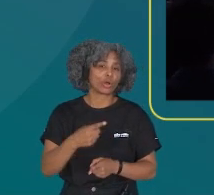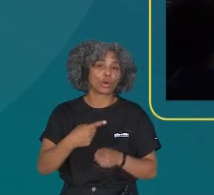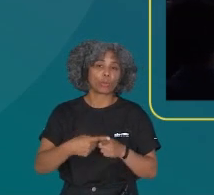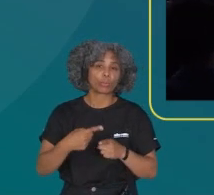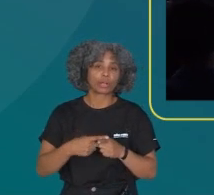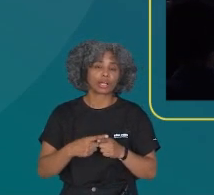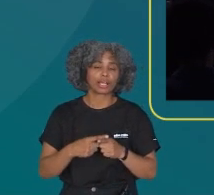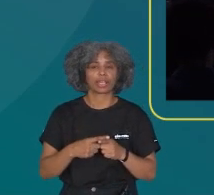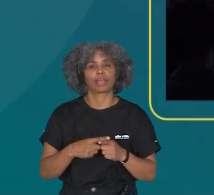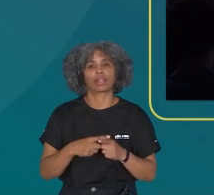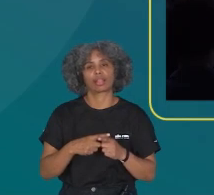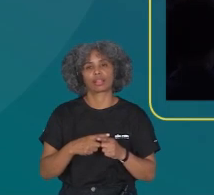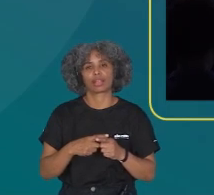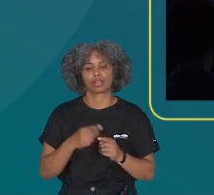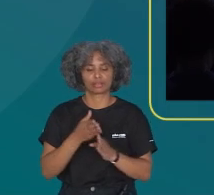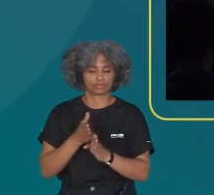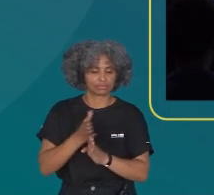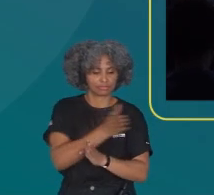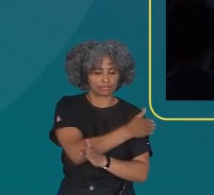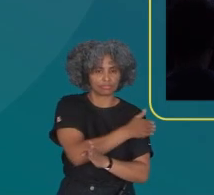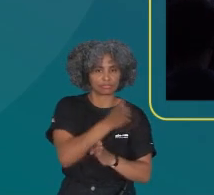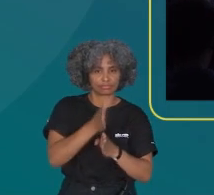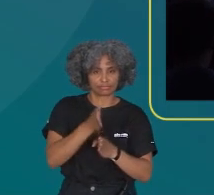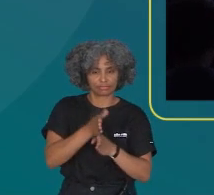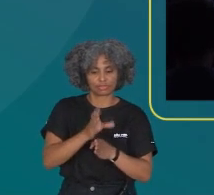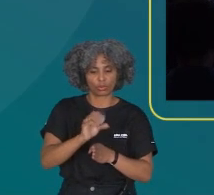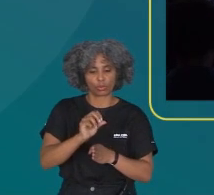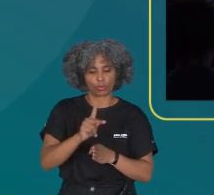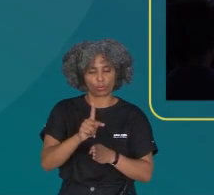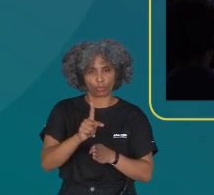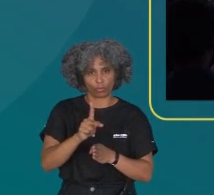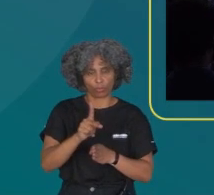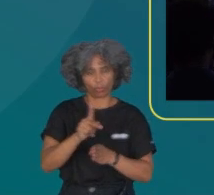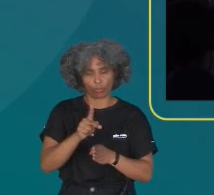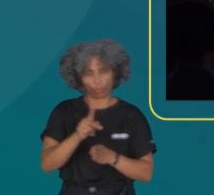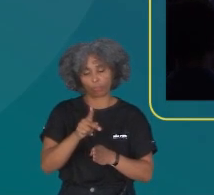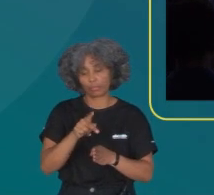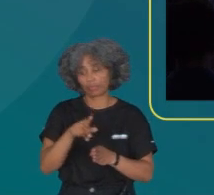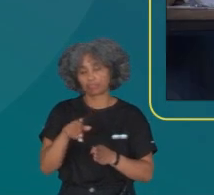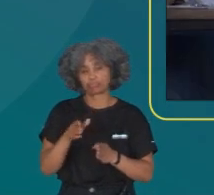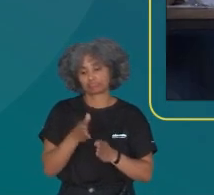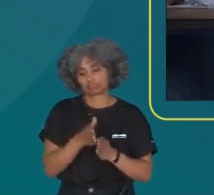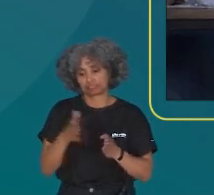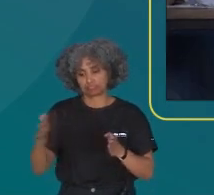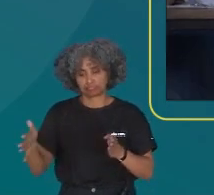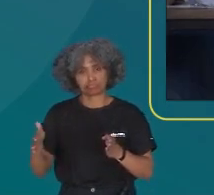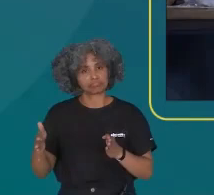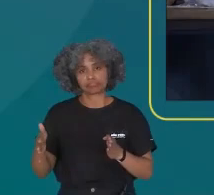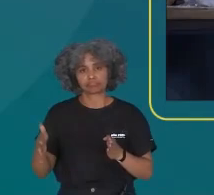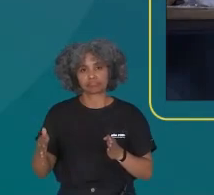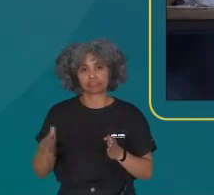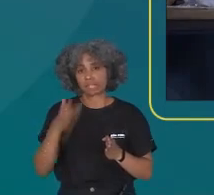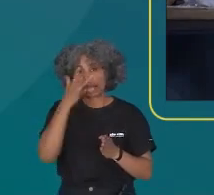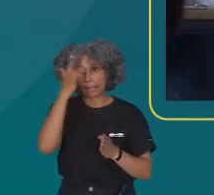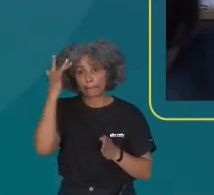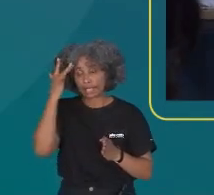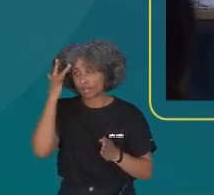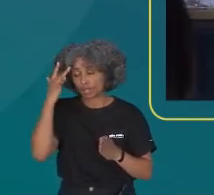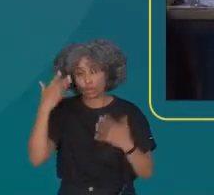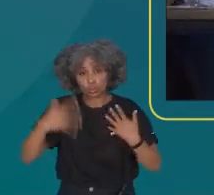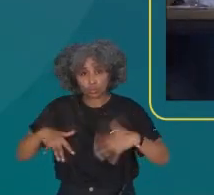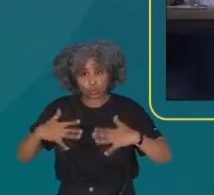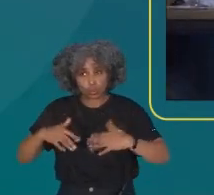But I want to assure you that the ICLEI team is also not sleeping much before the COP, because we're there with you.